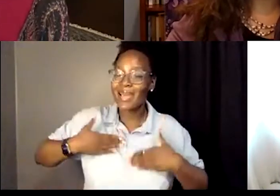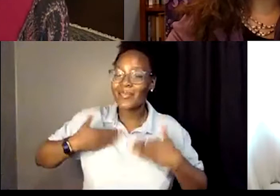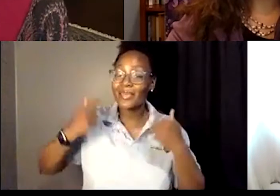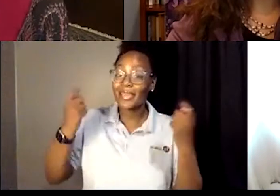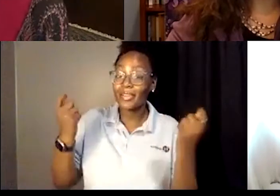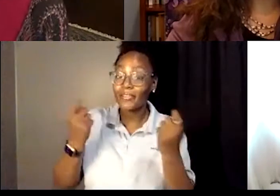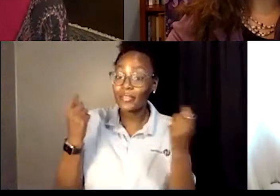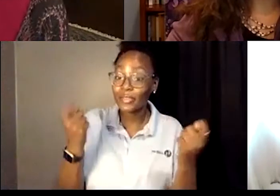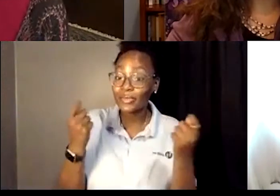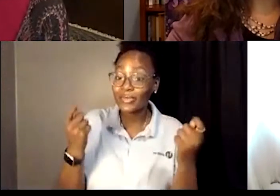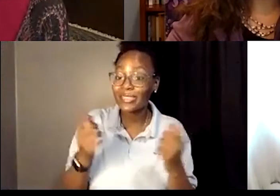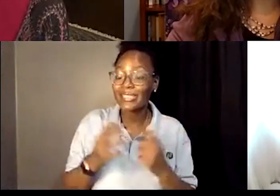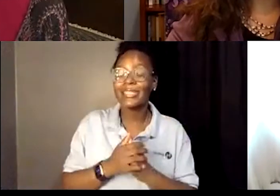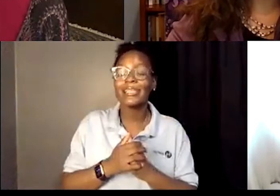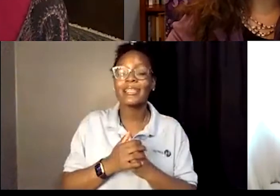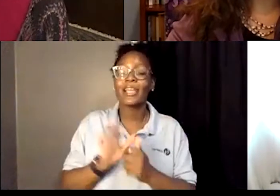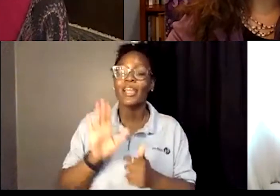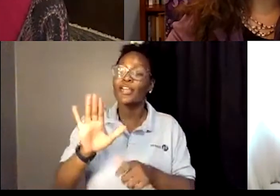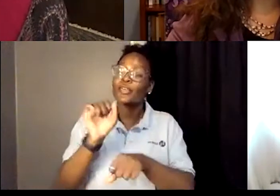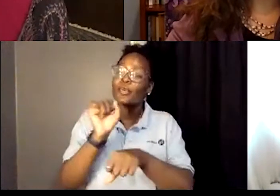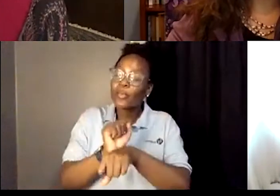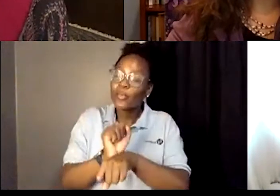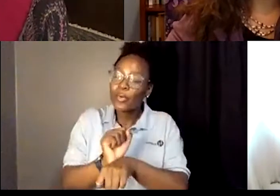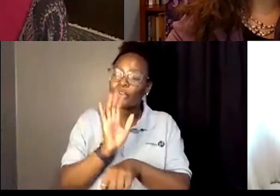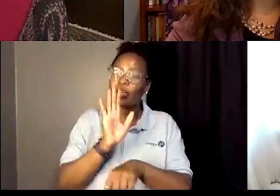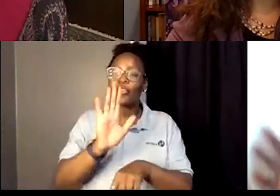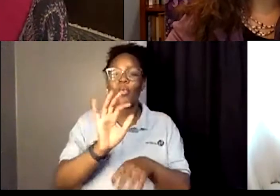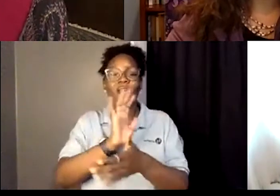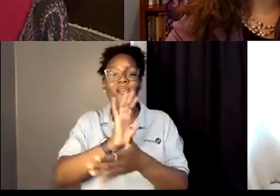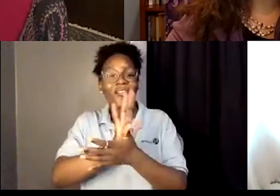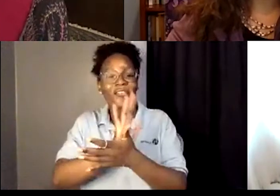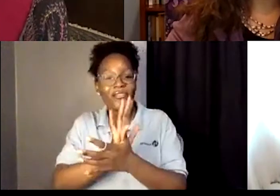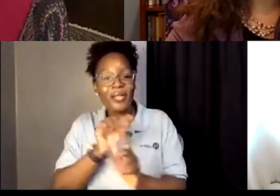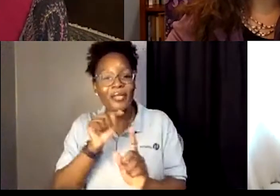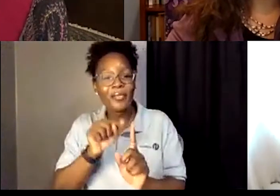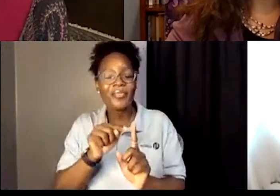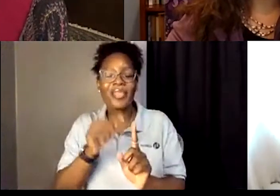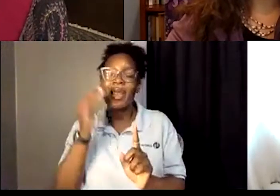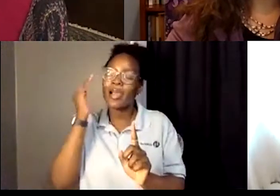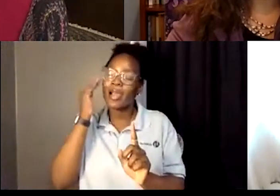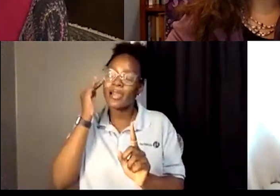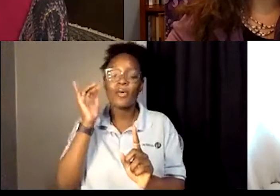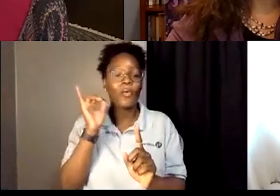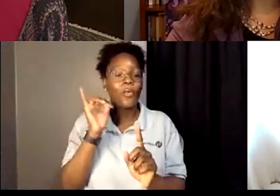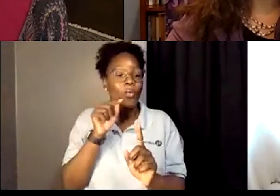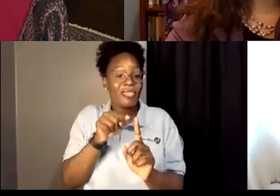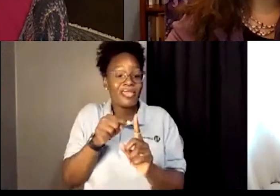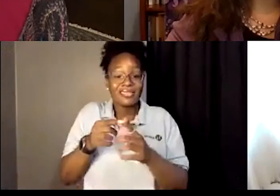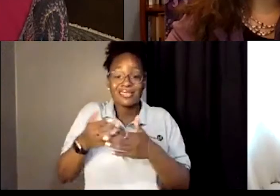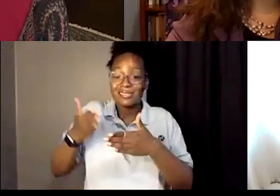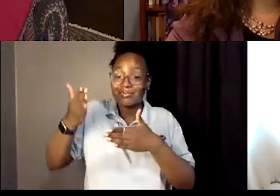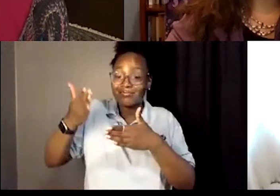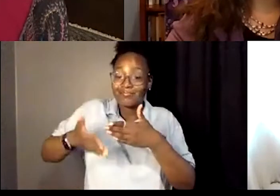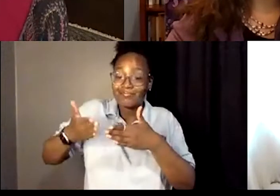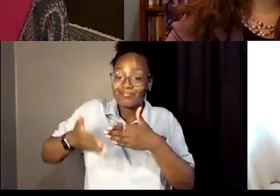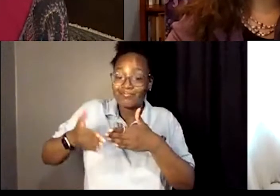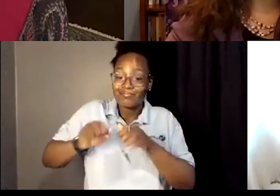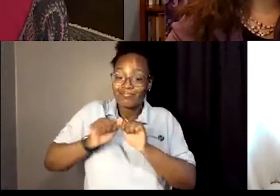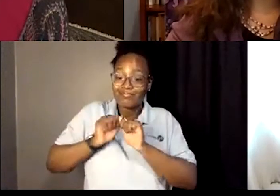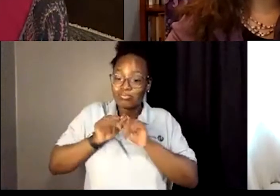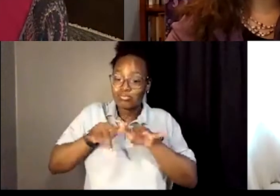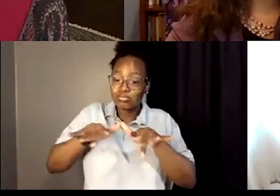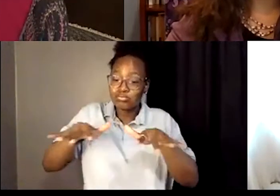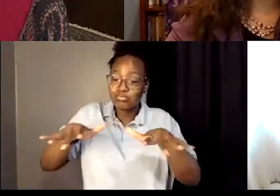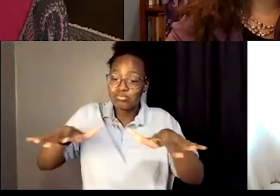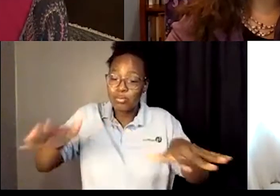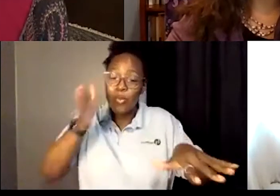Sisterhood of Salaam Shalom, and this documentary have implications that we cannot even see at this moment. And we're just very grateful to be